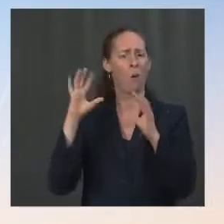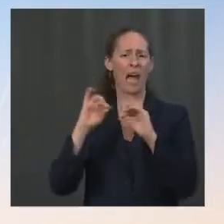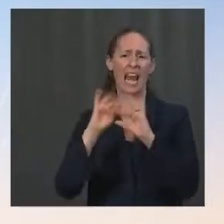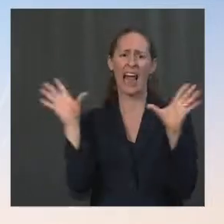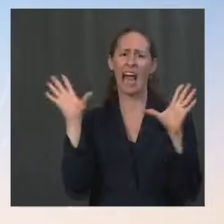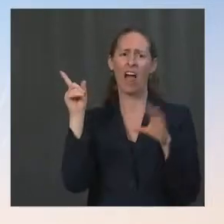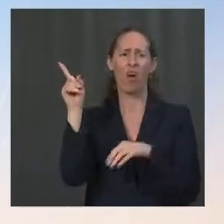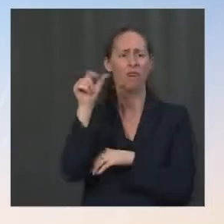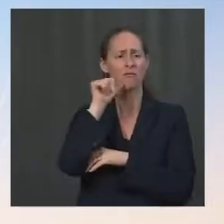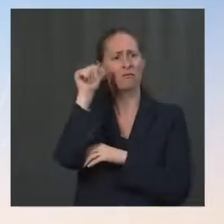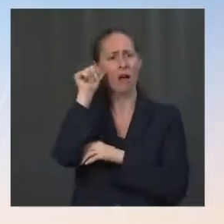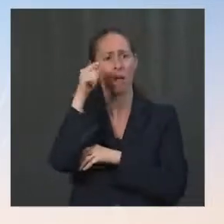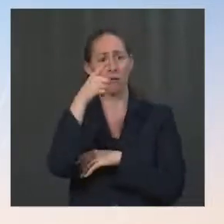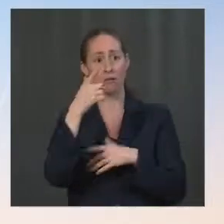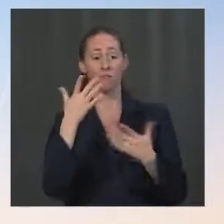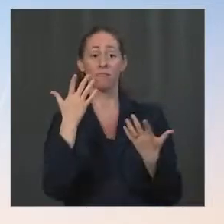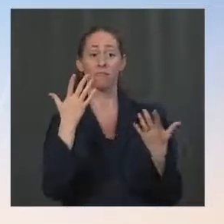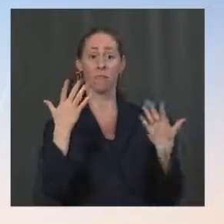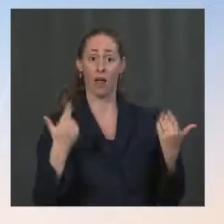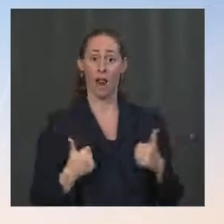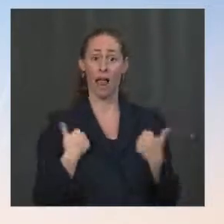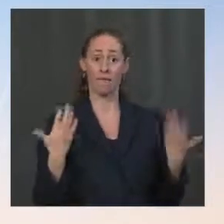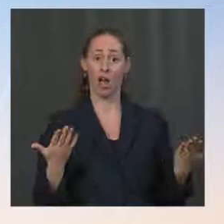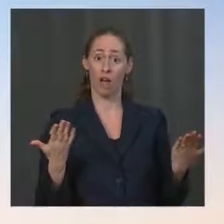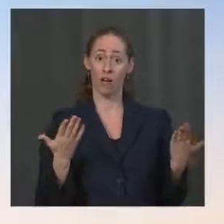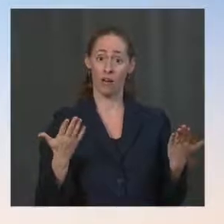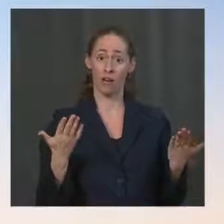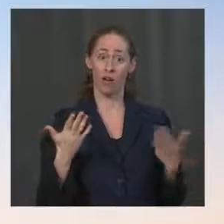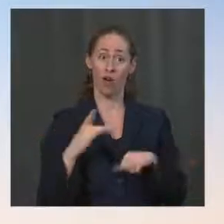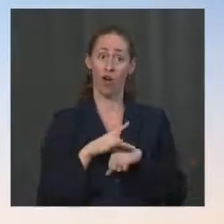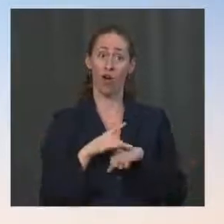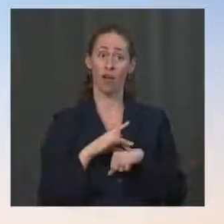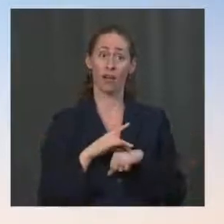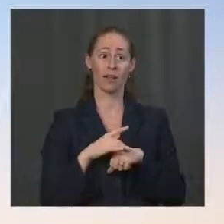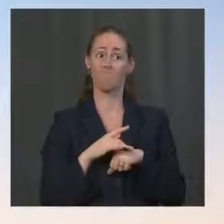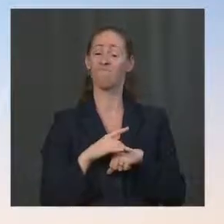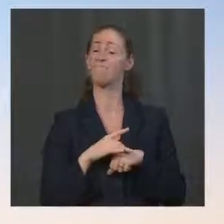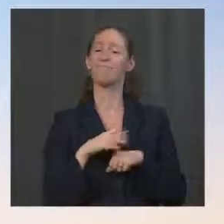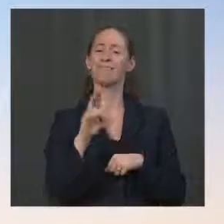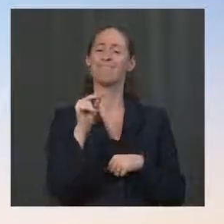live on the earth anymore. Okay. And as the